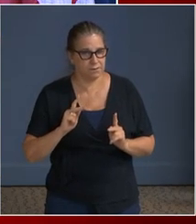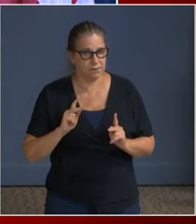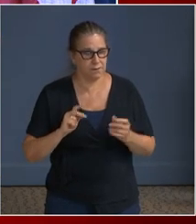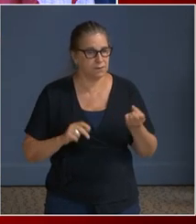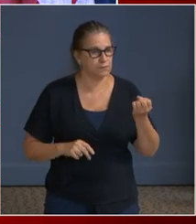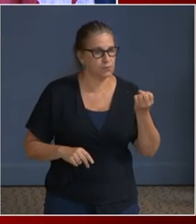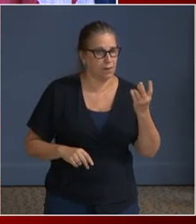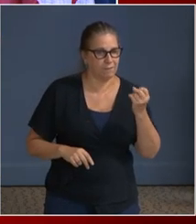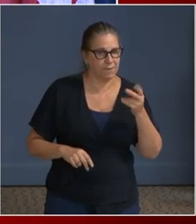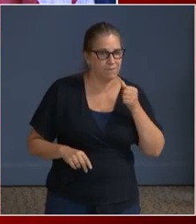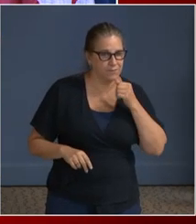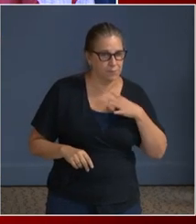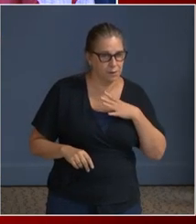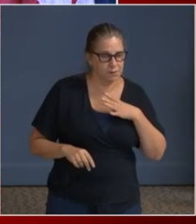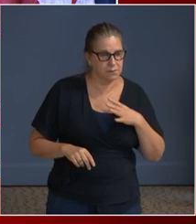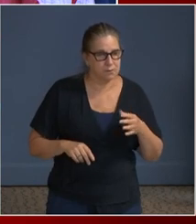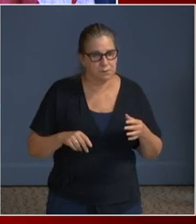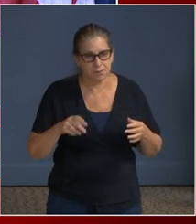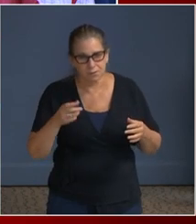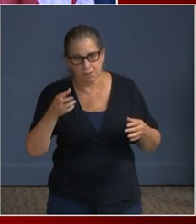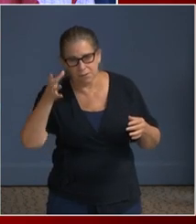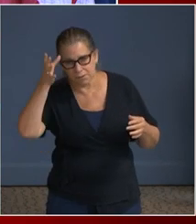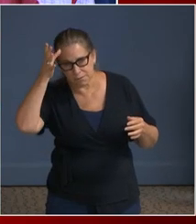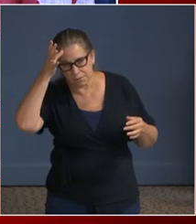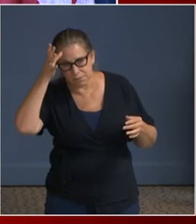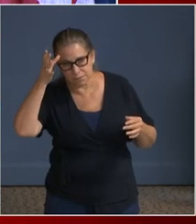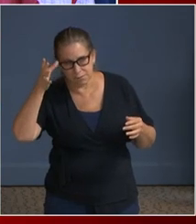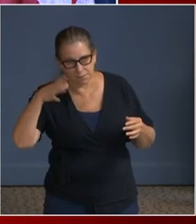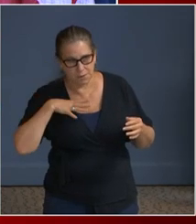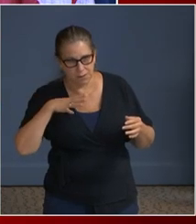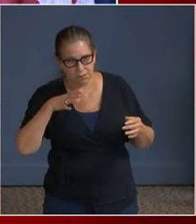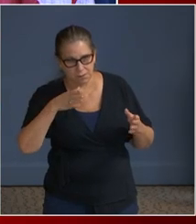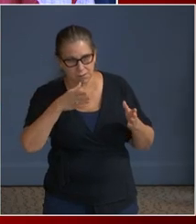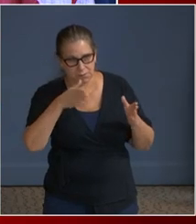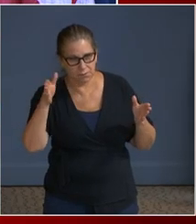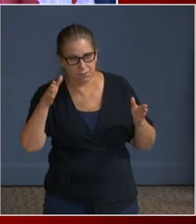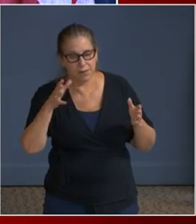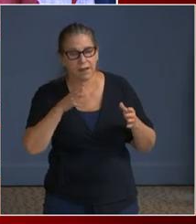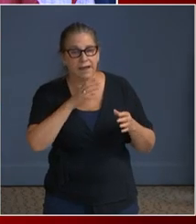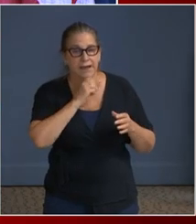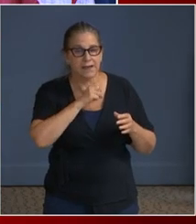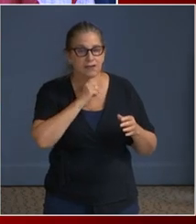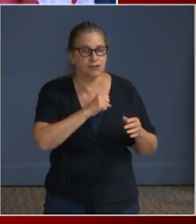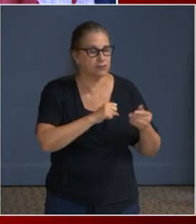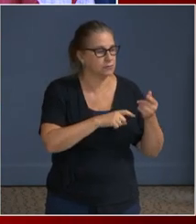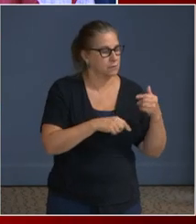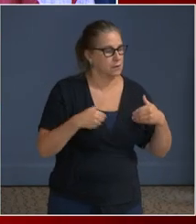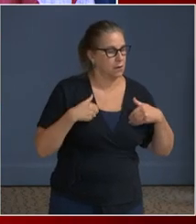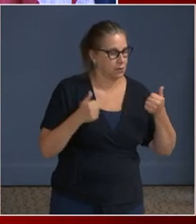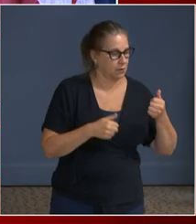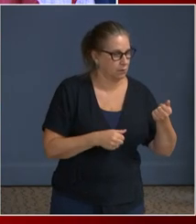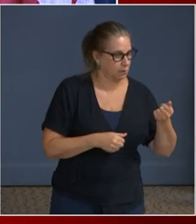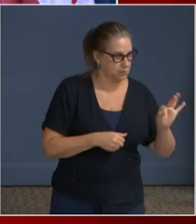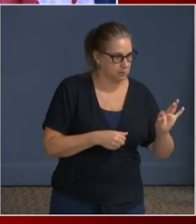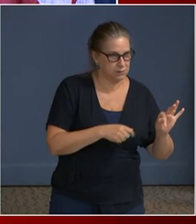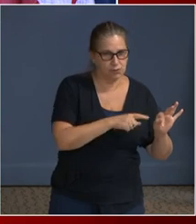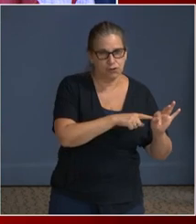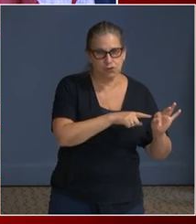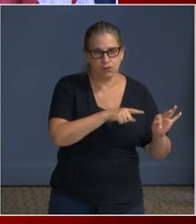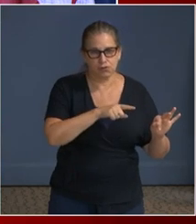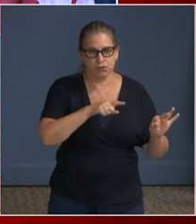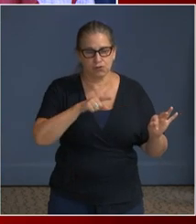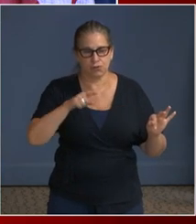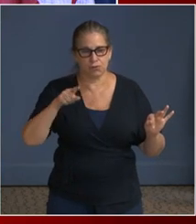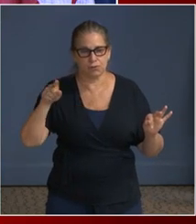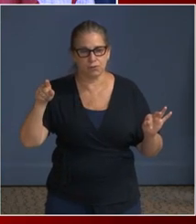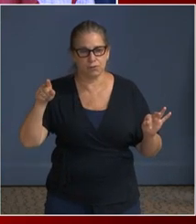9 male victims. The ages of the victims is there was one 19-year-old. There were 16